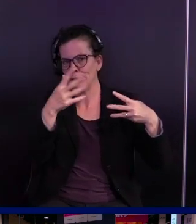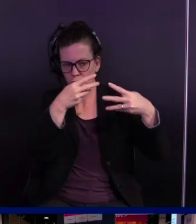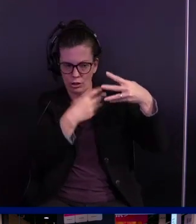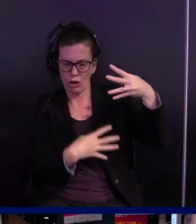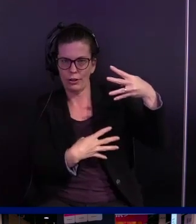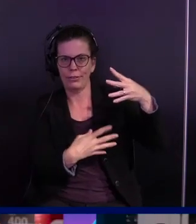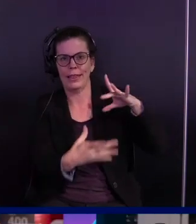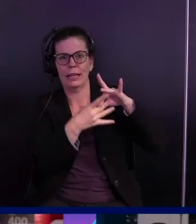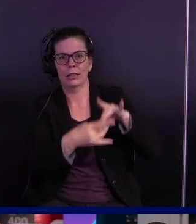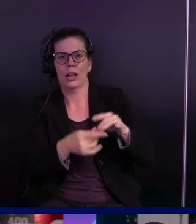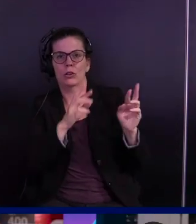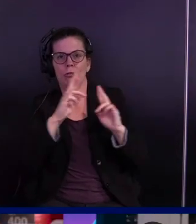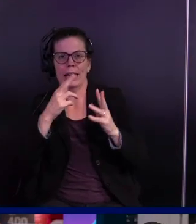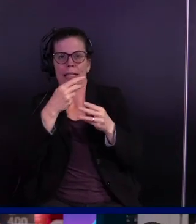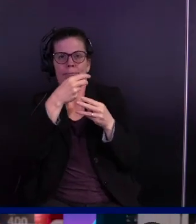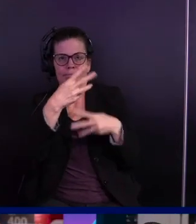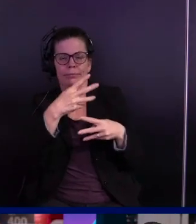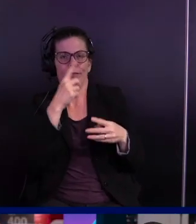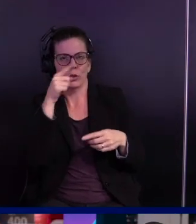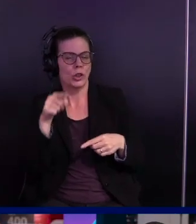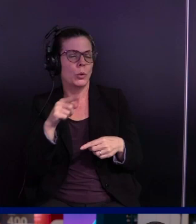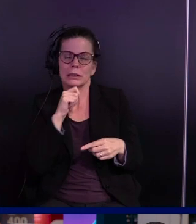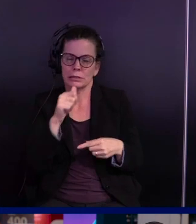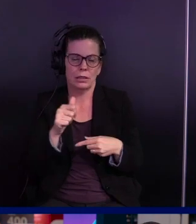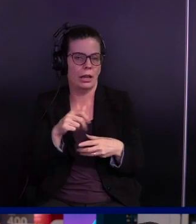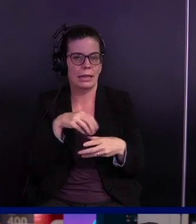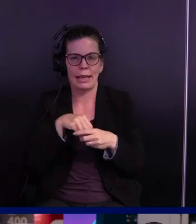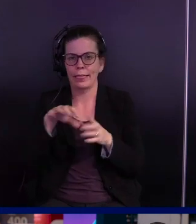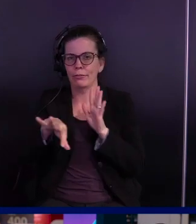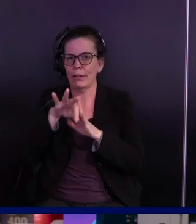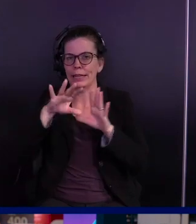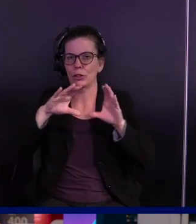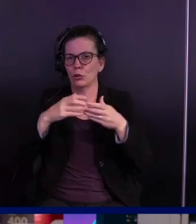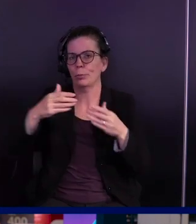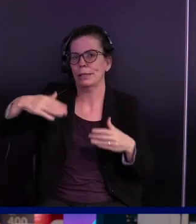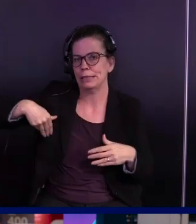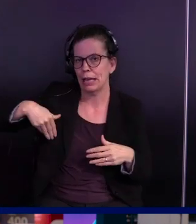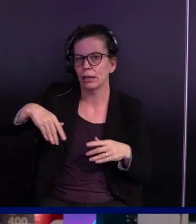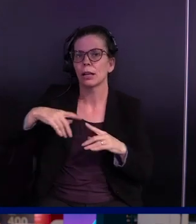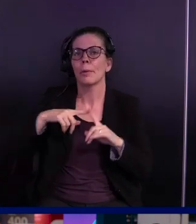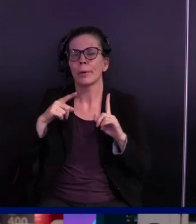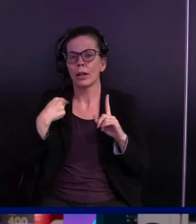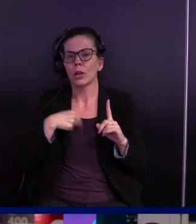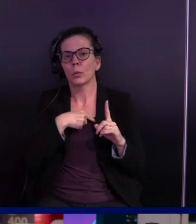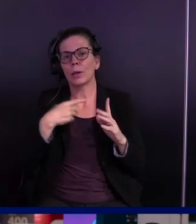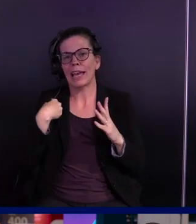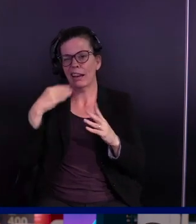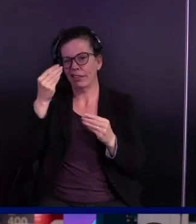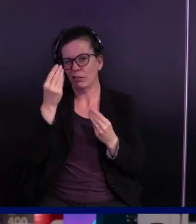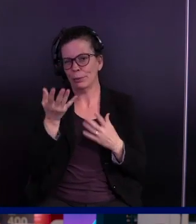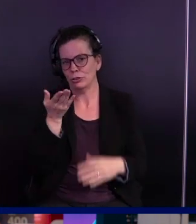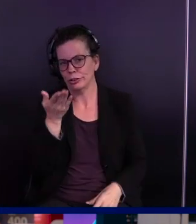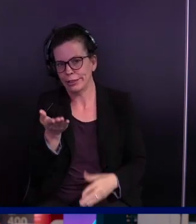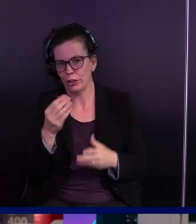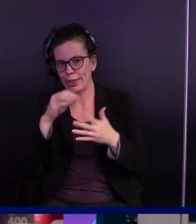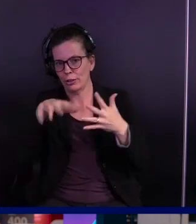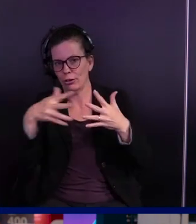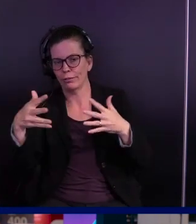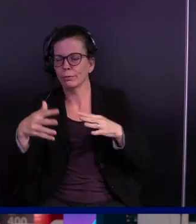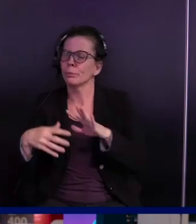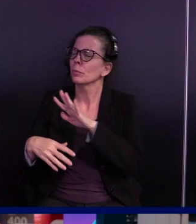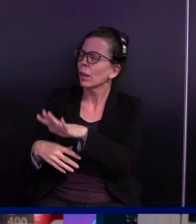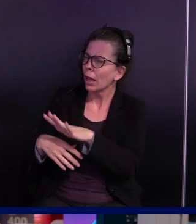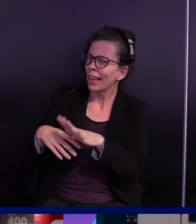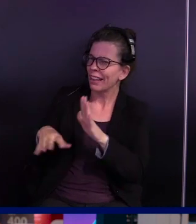already for you. It's not part of finding groups yet, but we have that information in the graph. So was that a